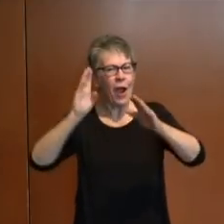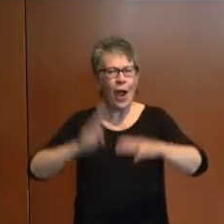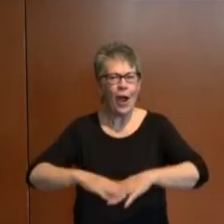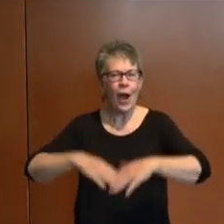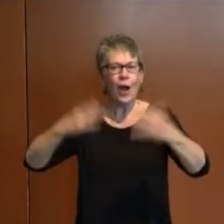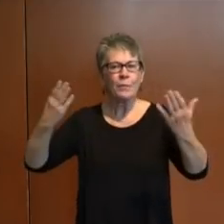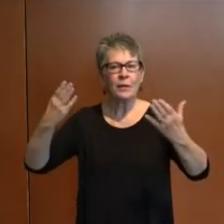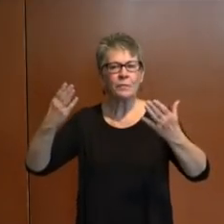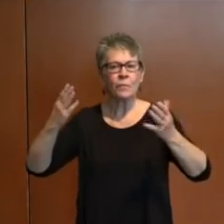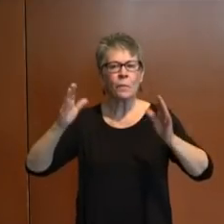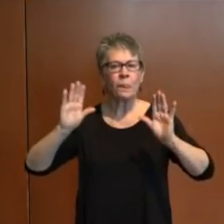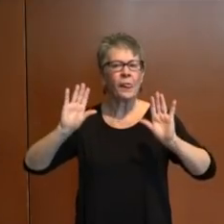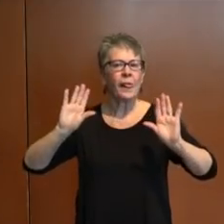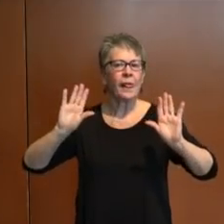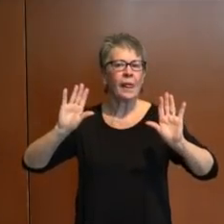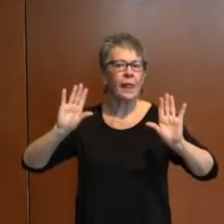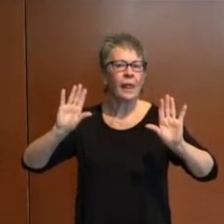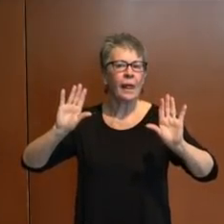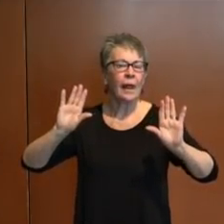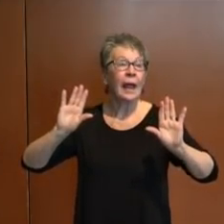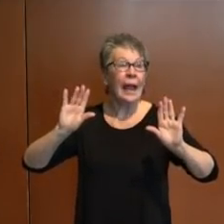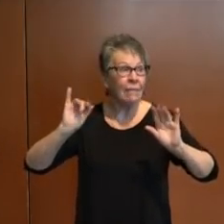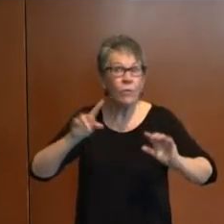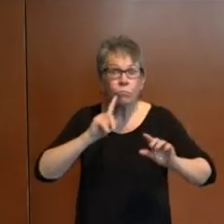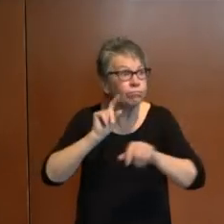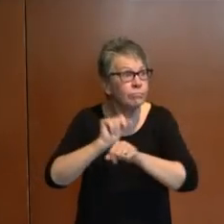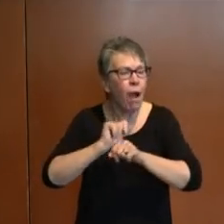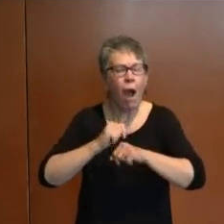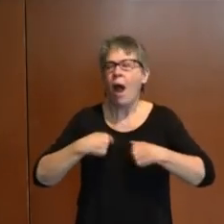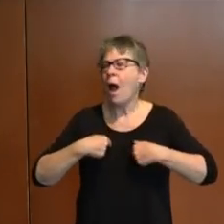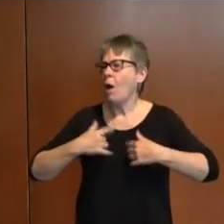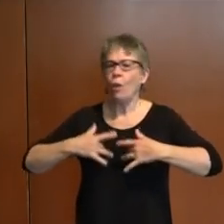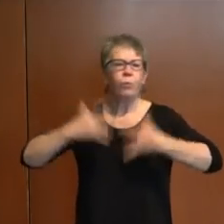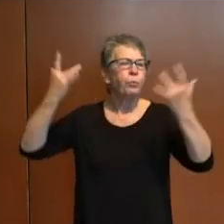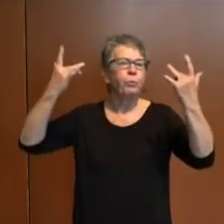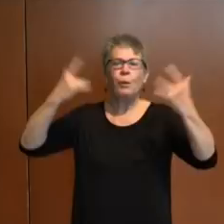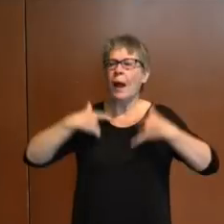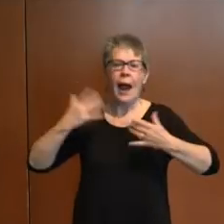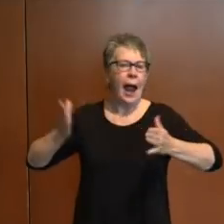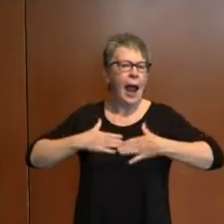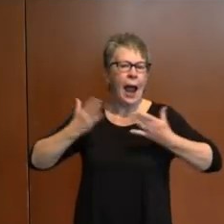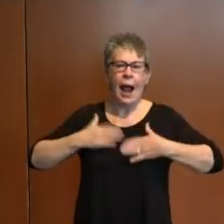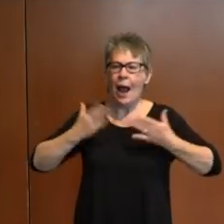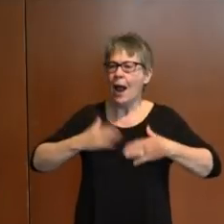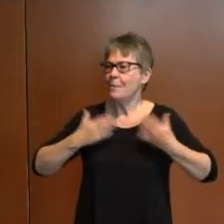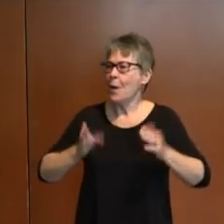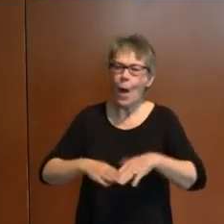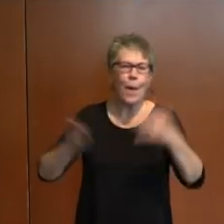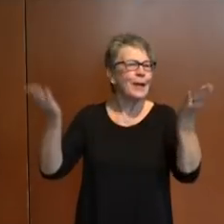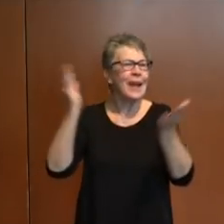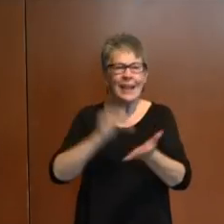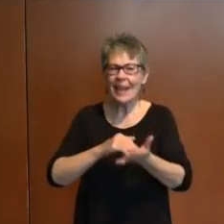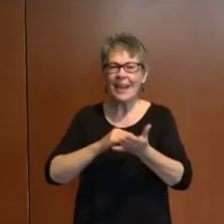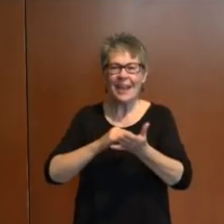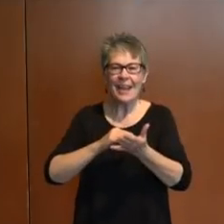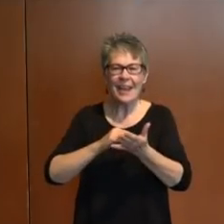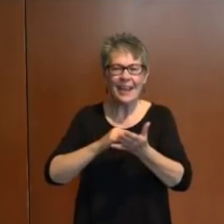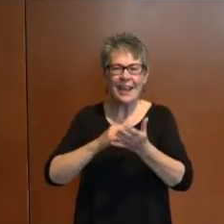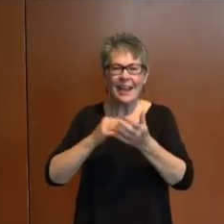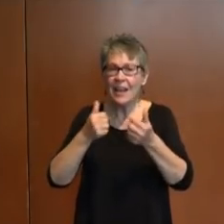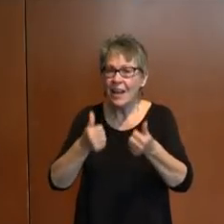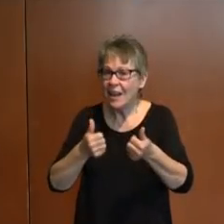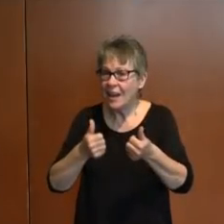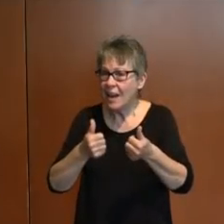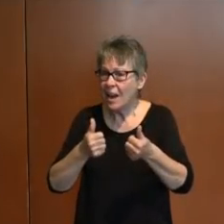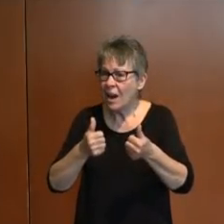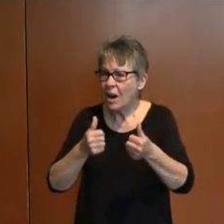possibly the world, if a few weeks from now we thought we could start opening the thing up again. So I don't want anyone to think that we're